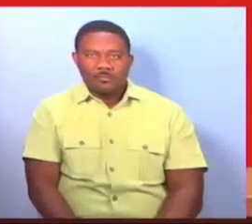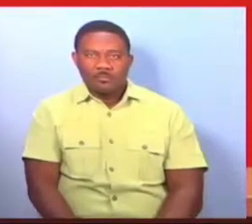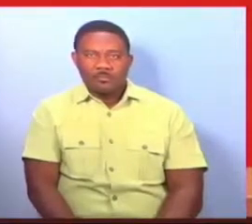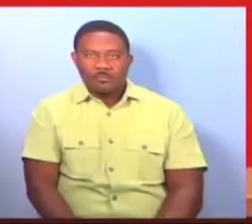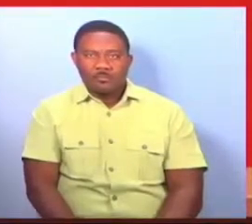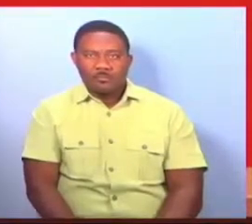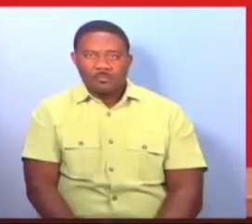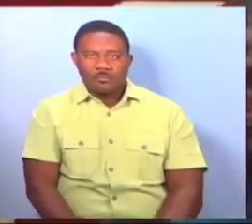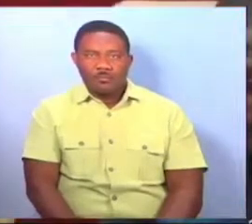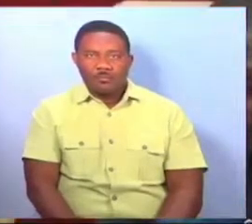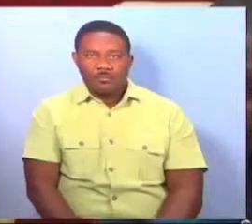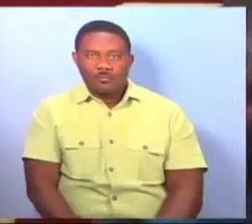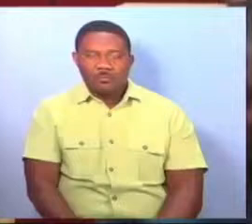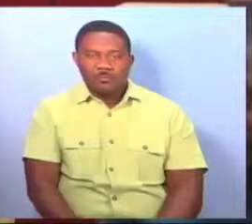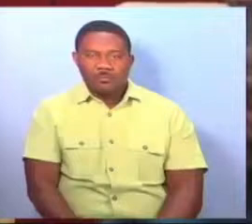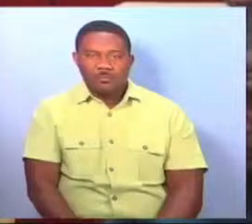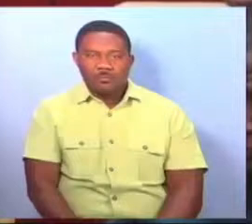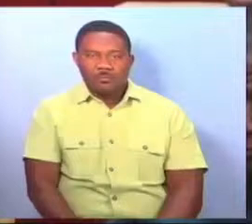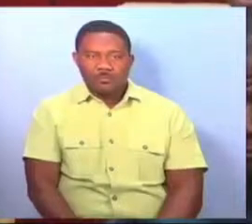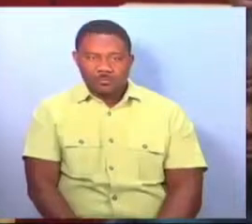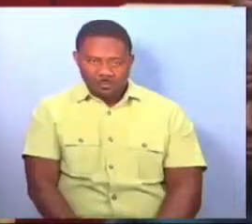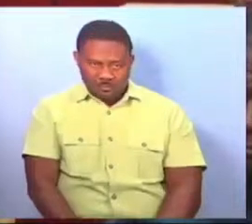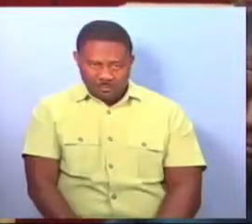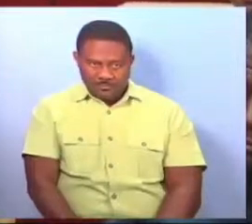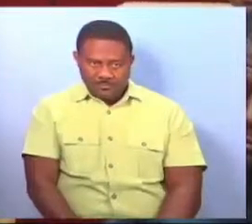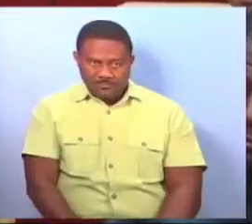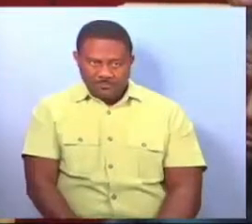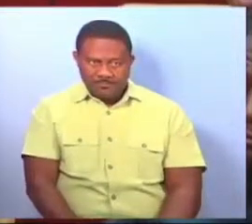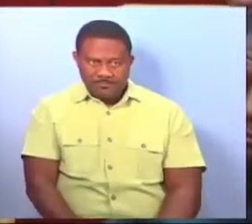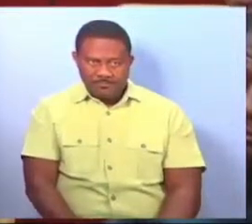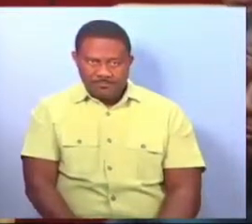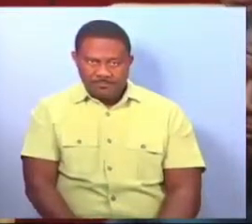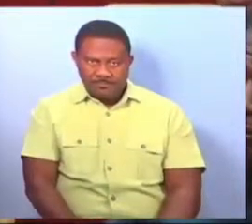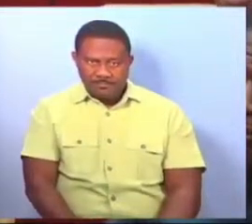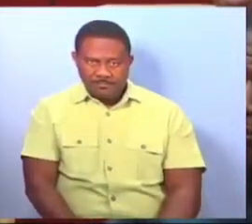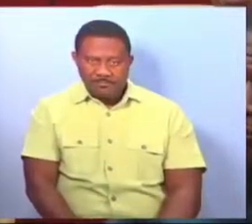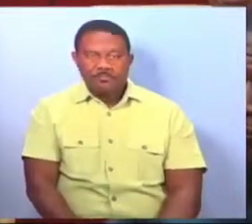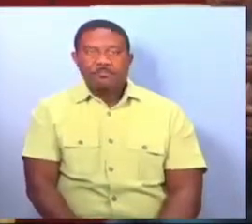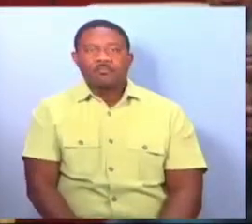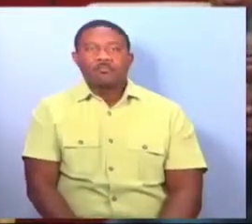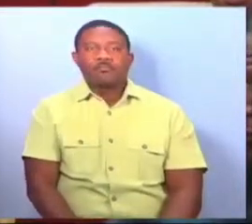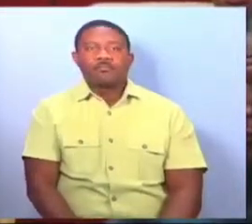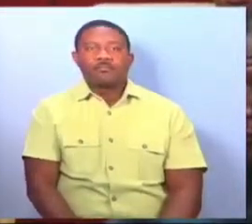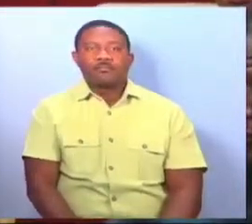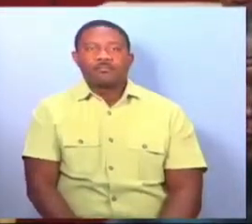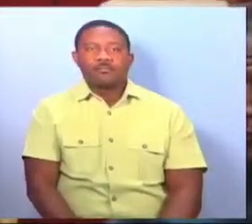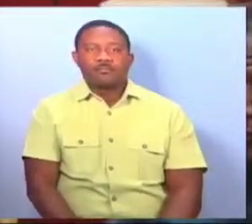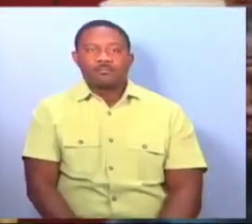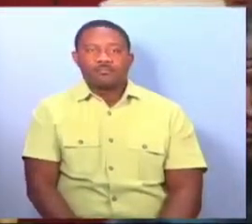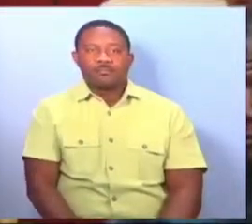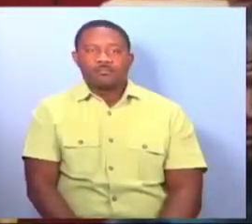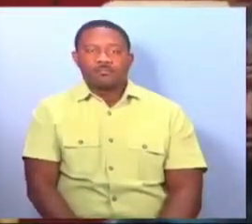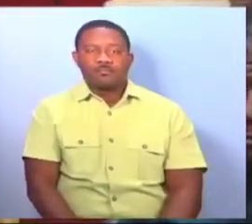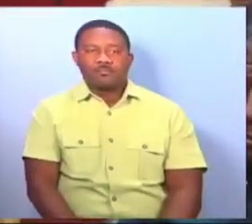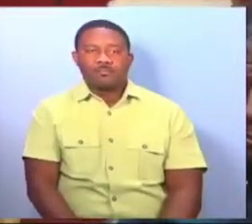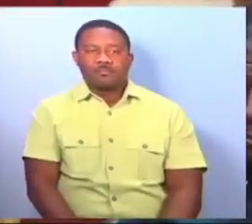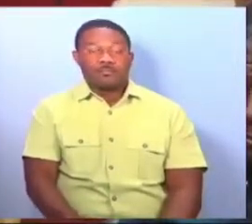Mr. Speaker, for the opportunity. I also rise to